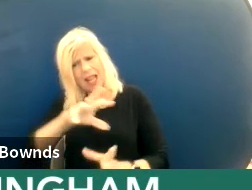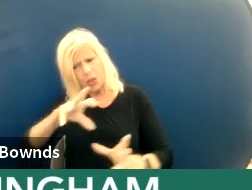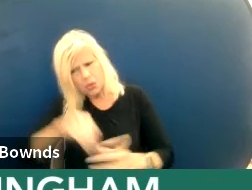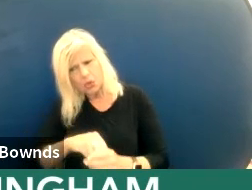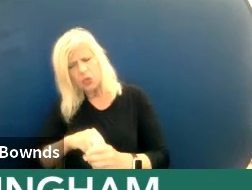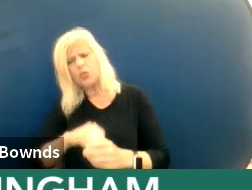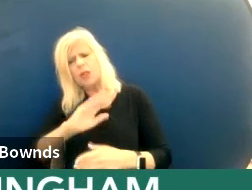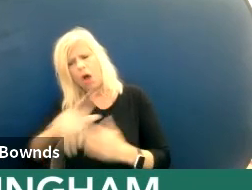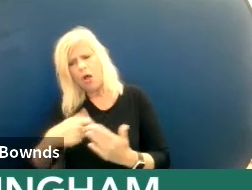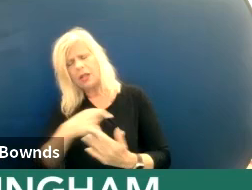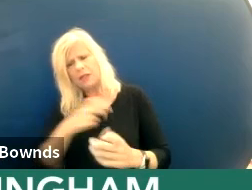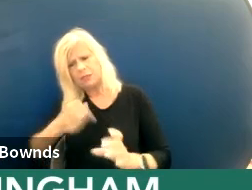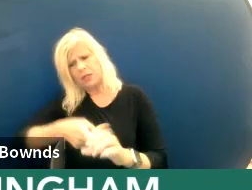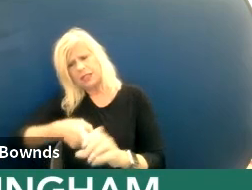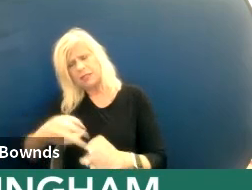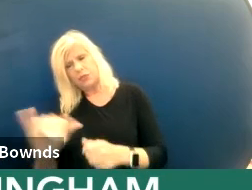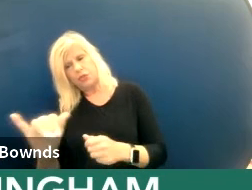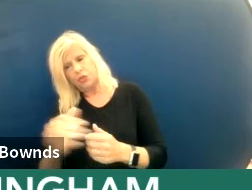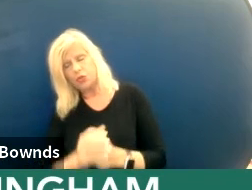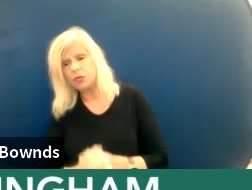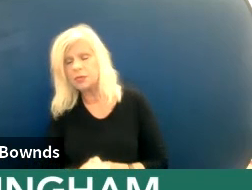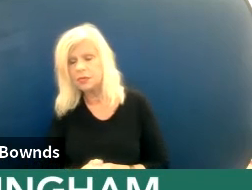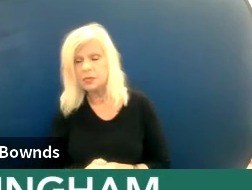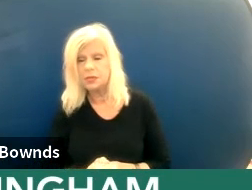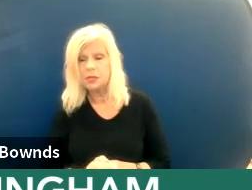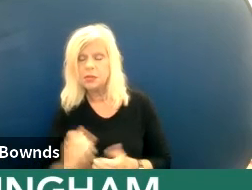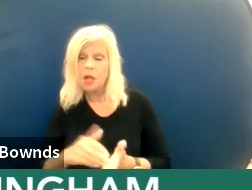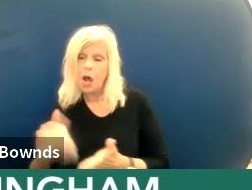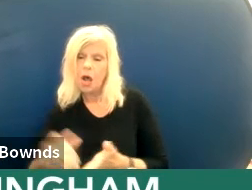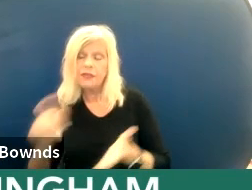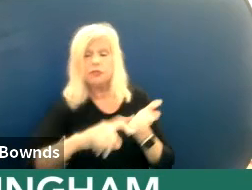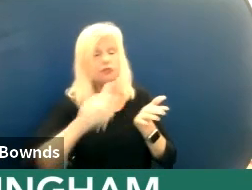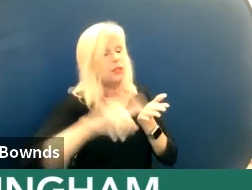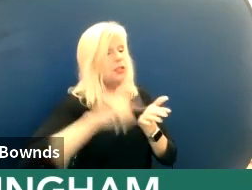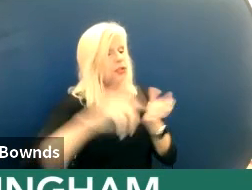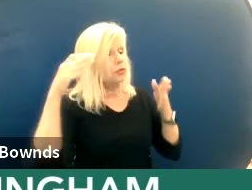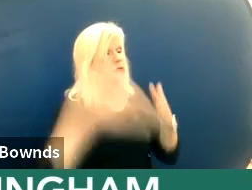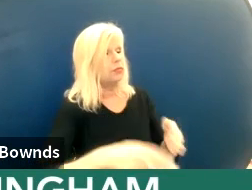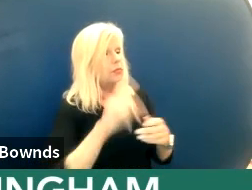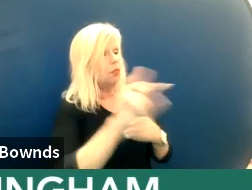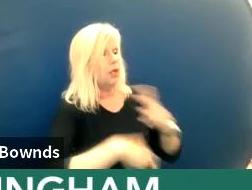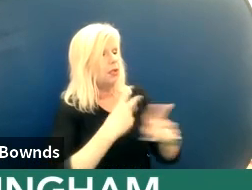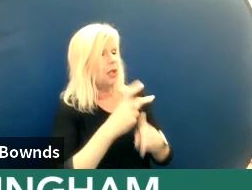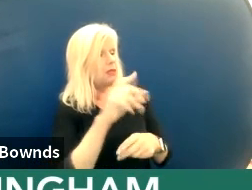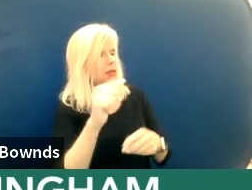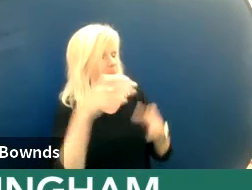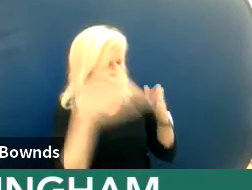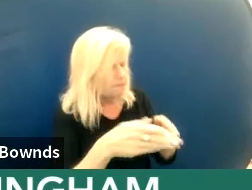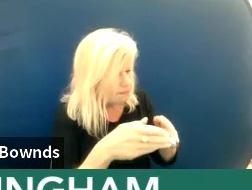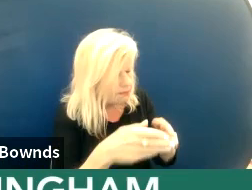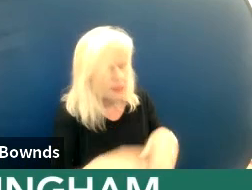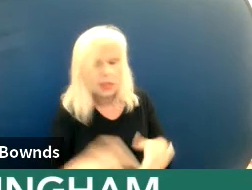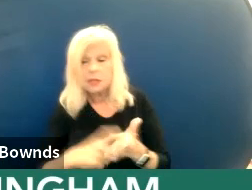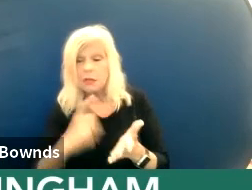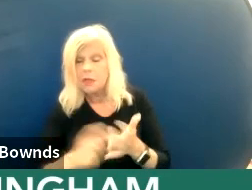us as participants. Oftentimes, research takes place specific only to one type of disability. And while sometimes